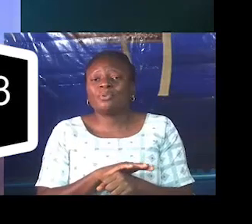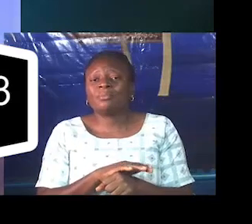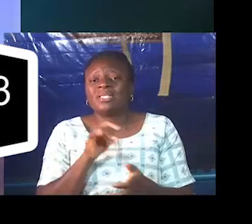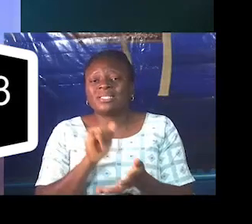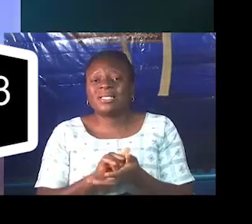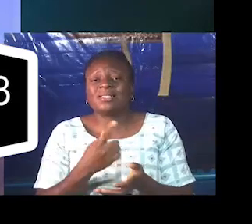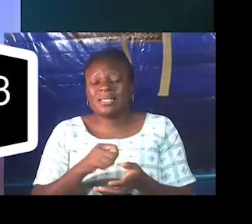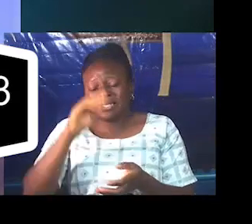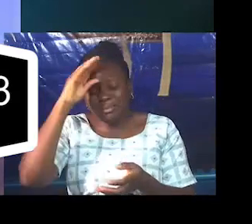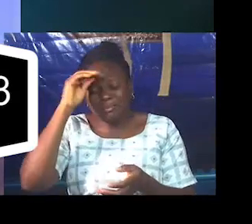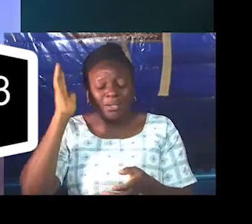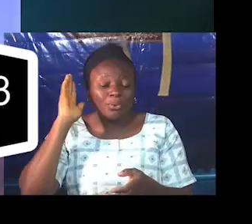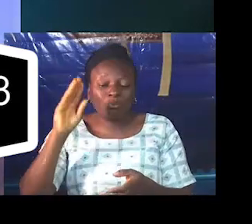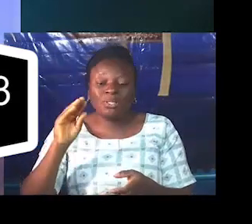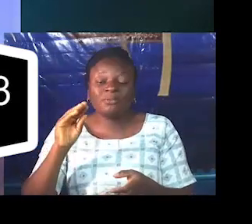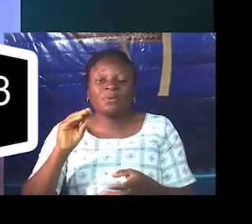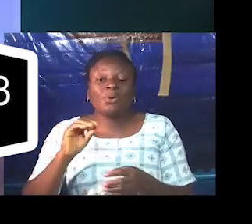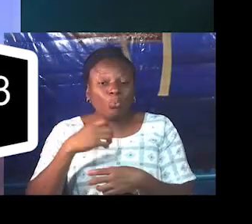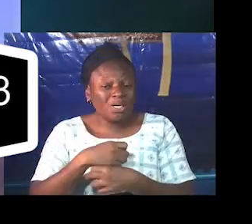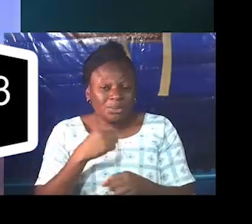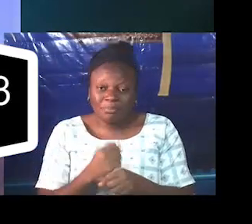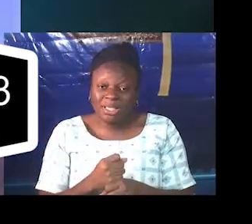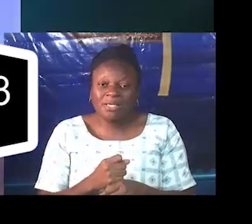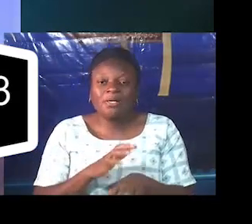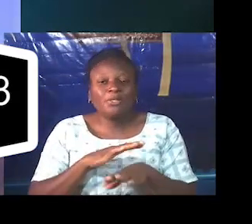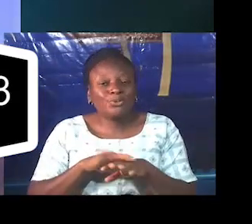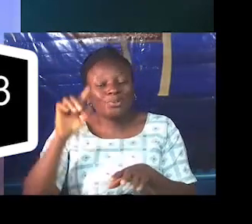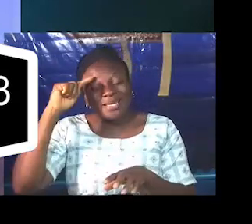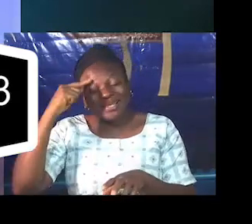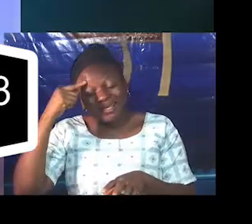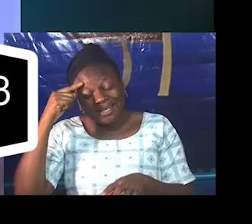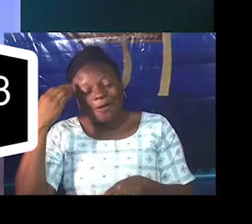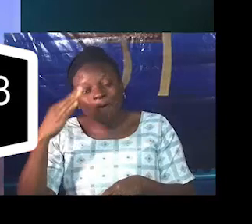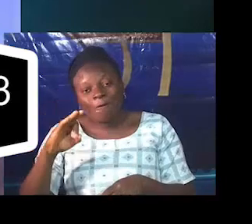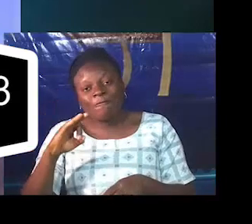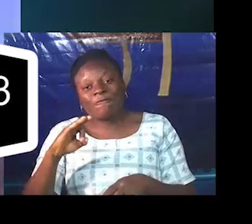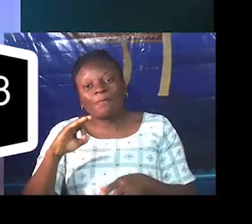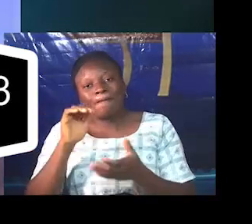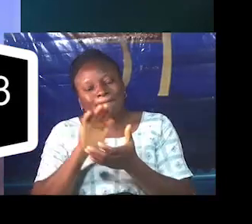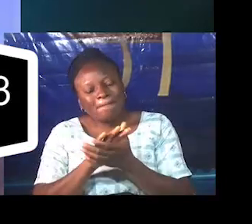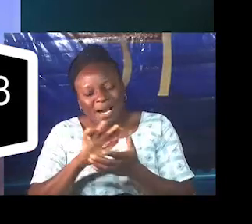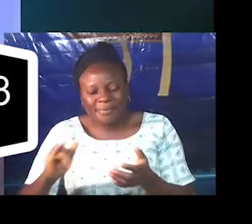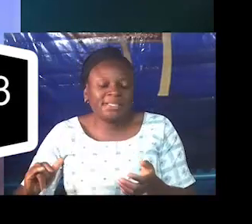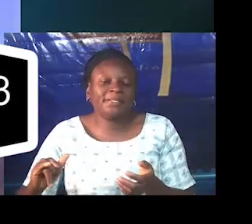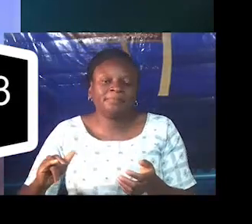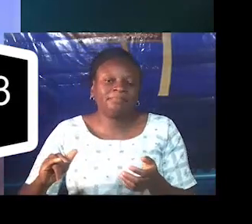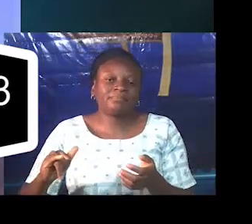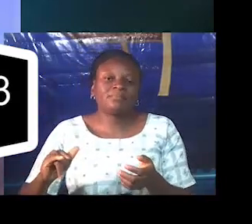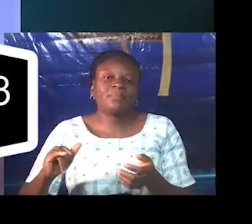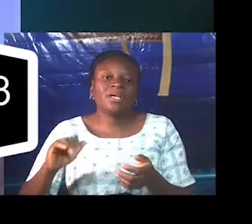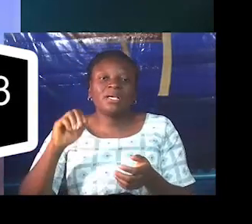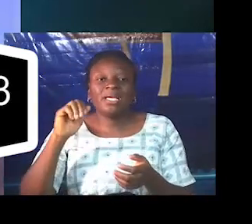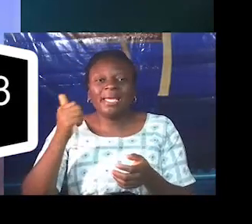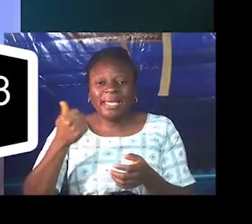that you are not in the right position. You are not the one who can solve his problem. Only God can solve his problem. And if